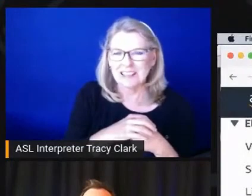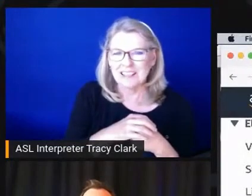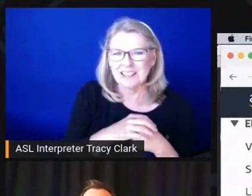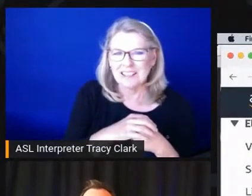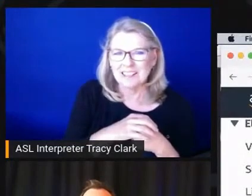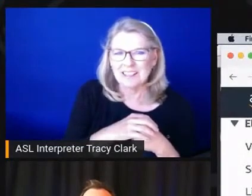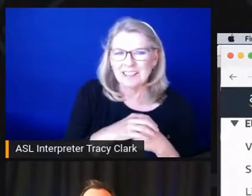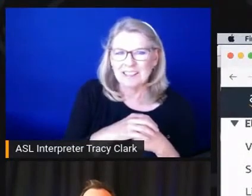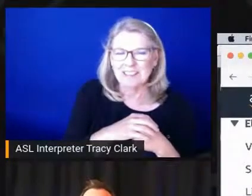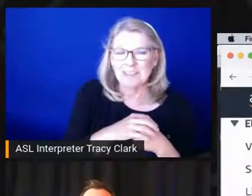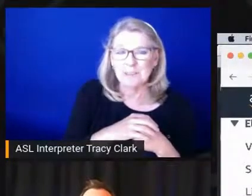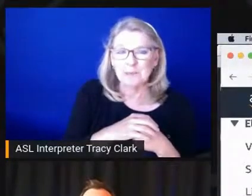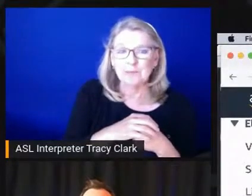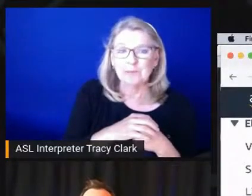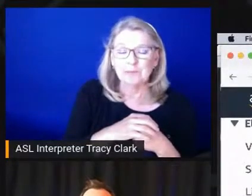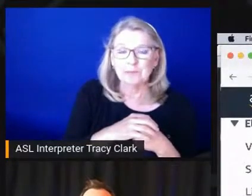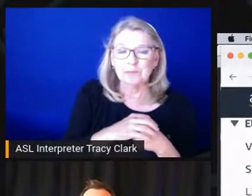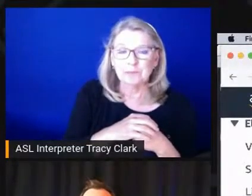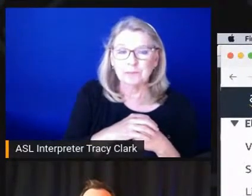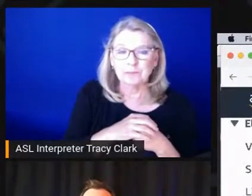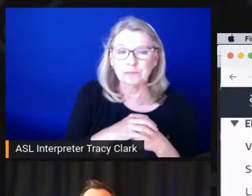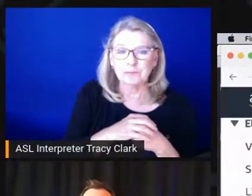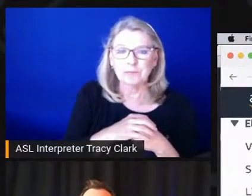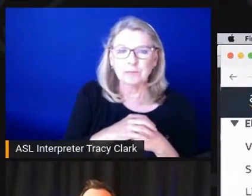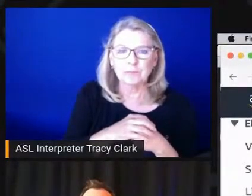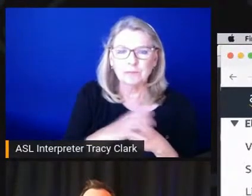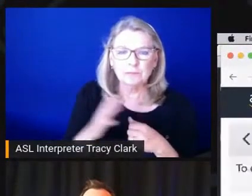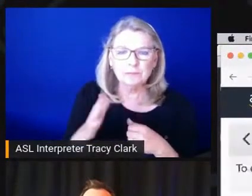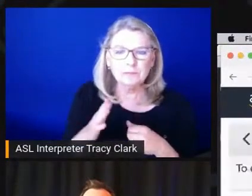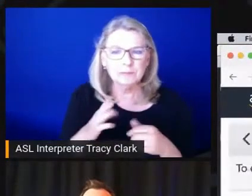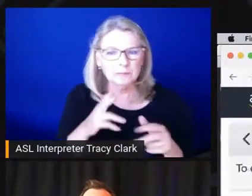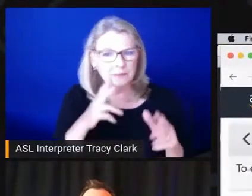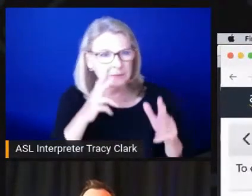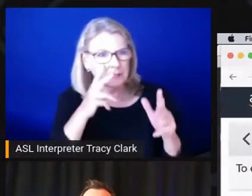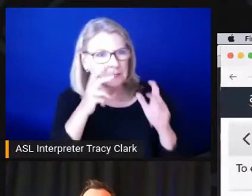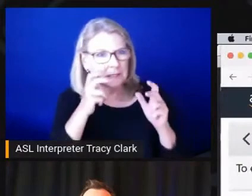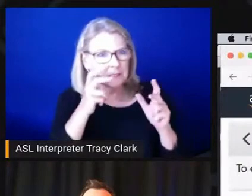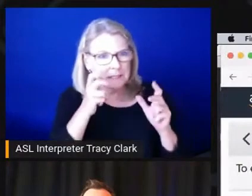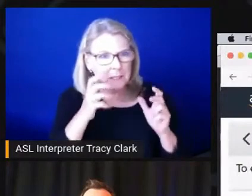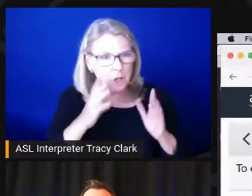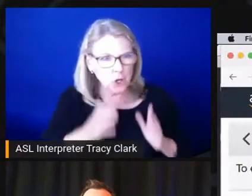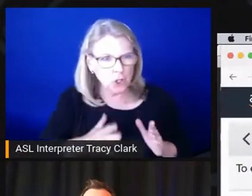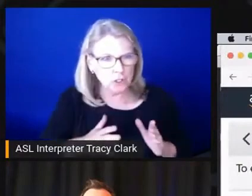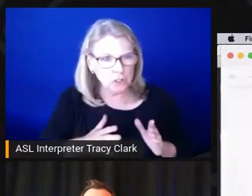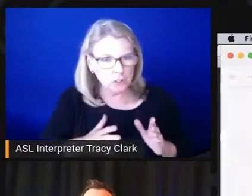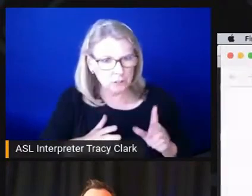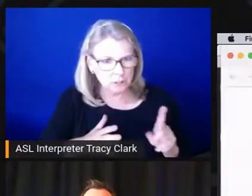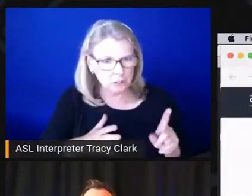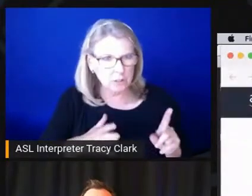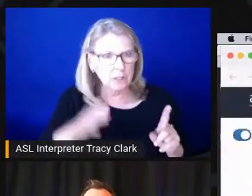Yeah. So the listeners, if we go back.